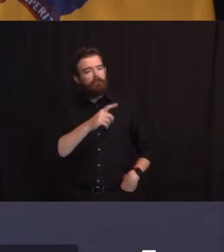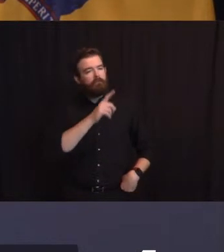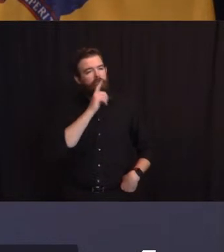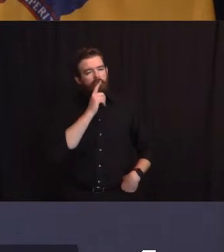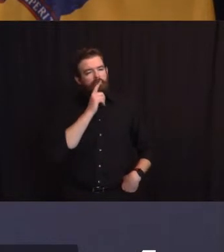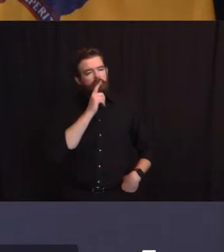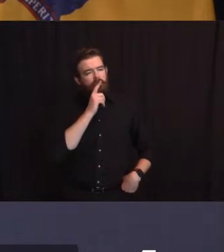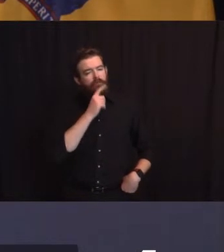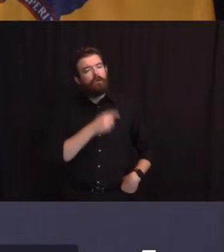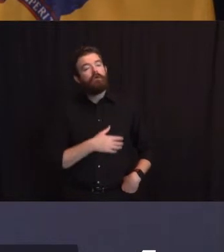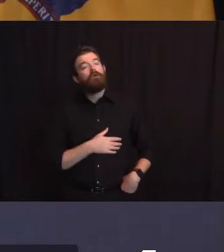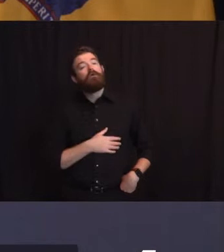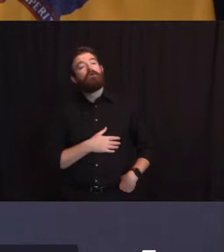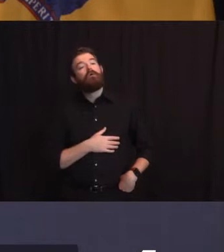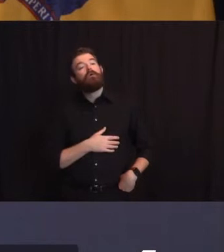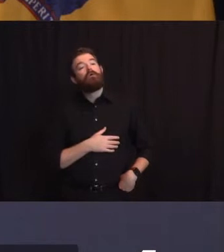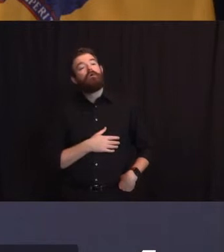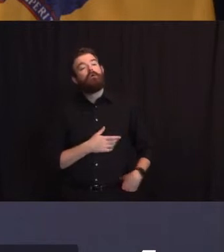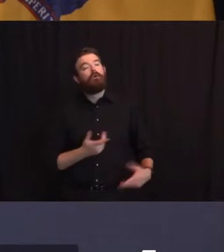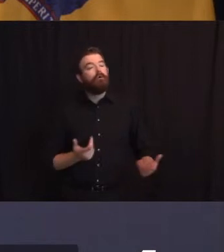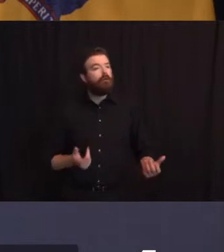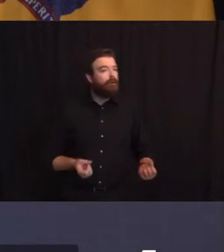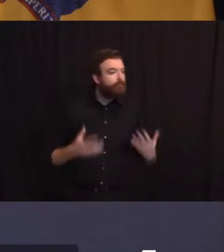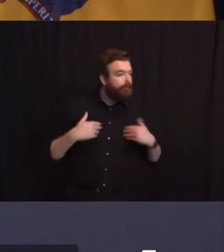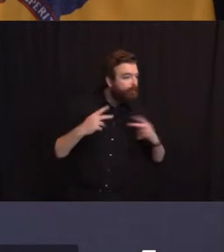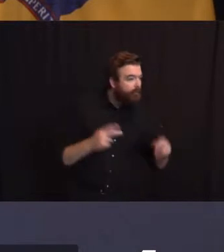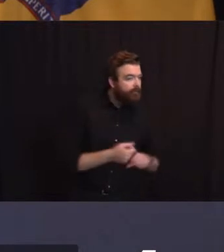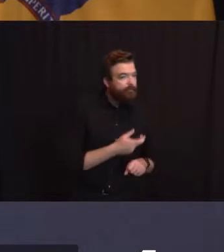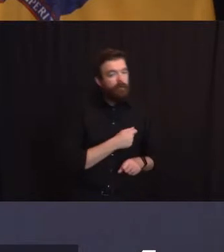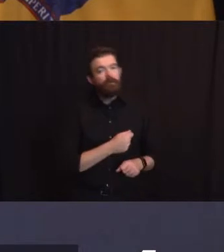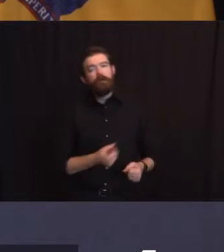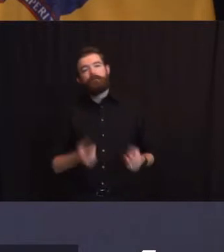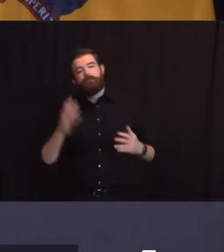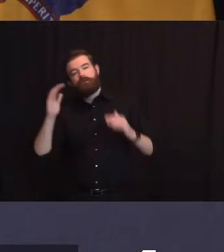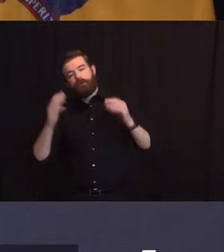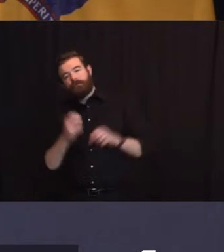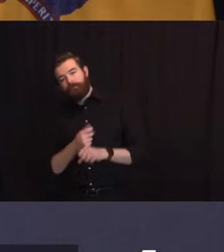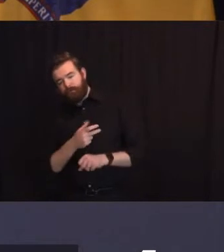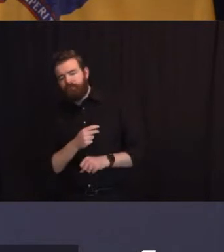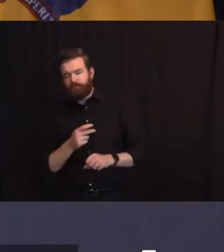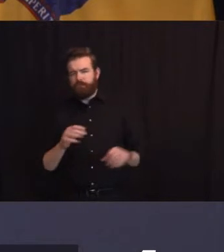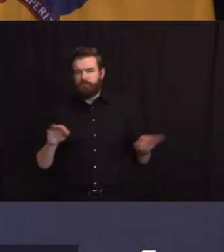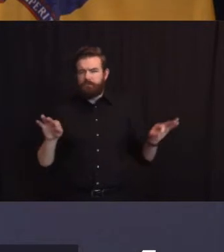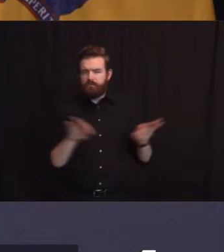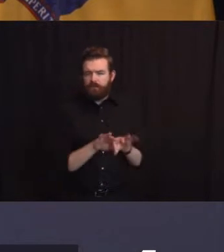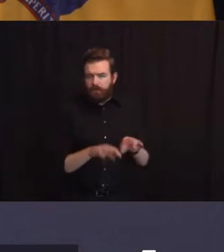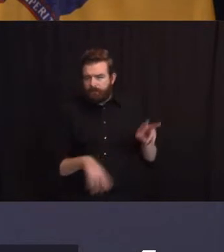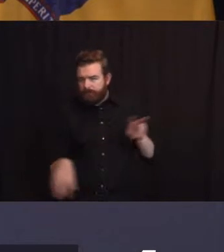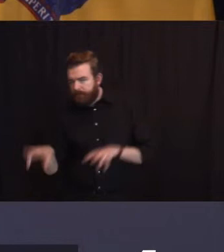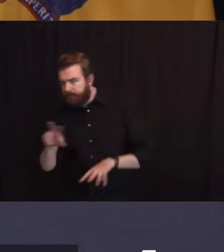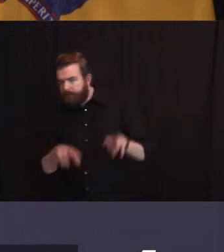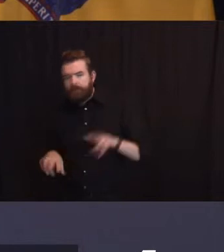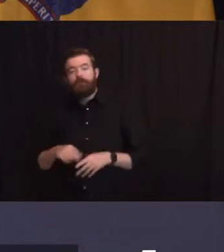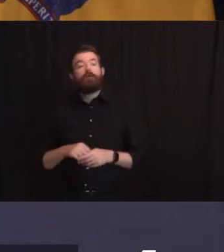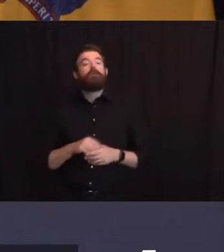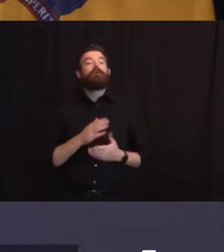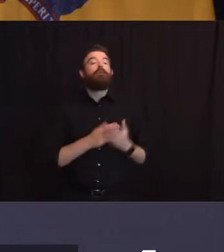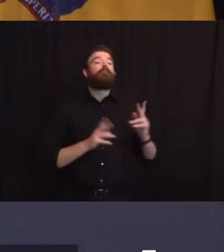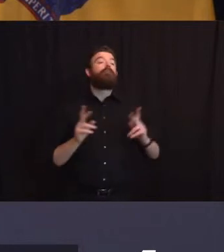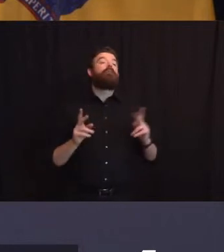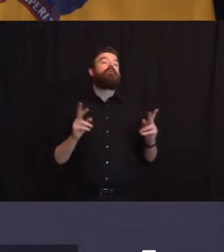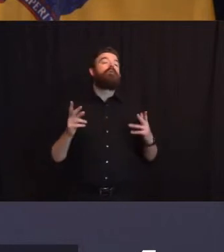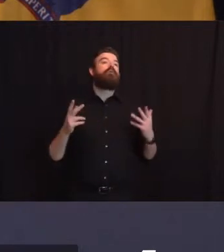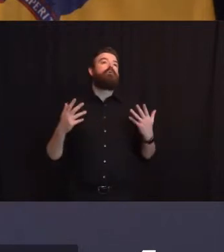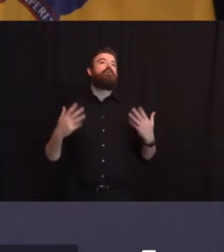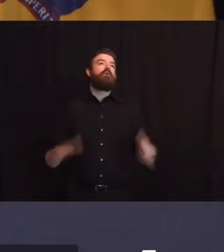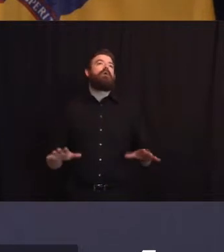adolescents, and that pace is pretty significant. Plus you add to that folks who have already gotten COVID-19,